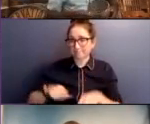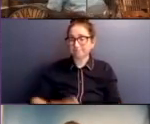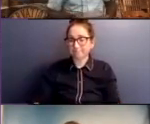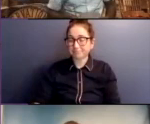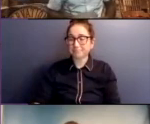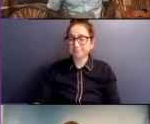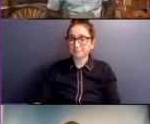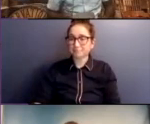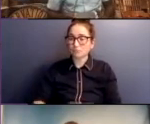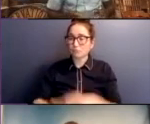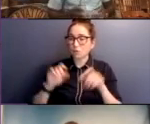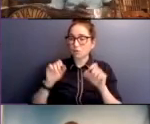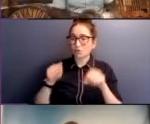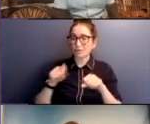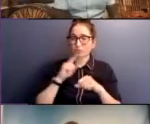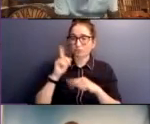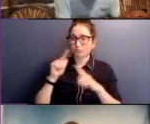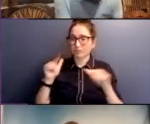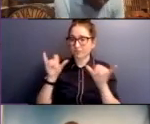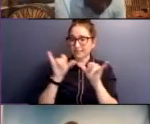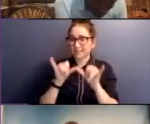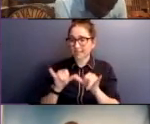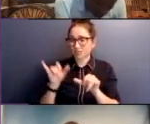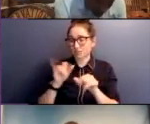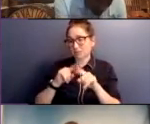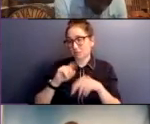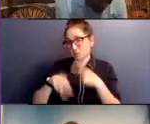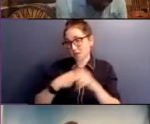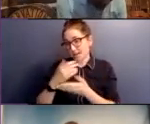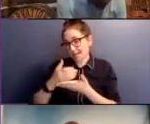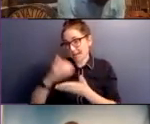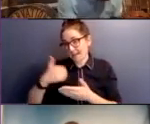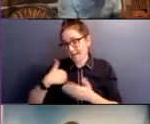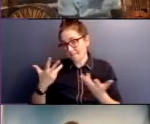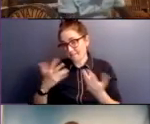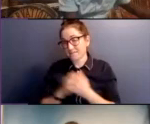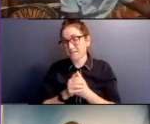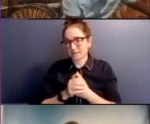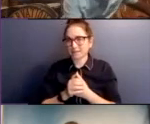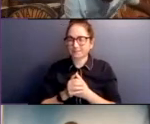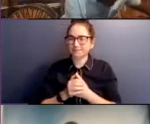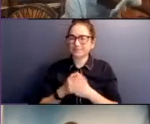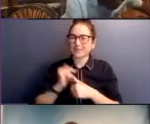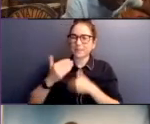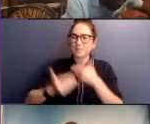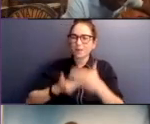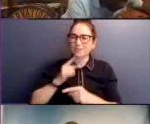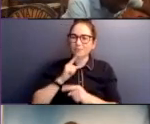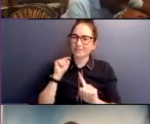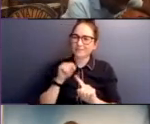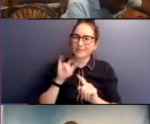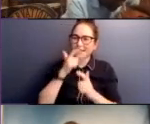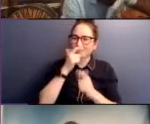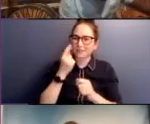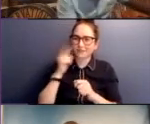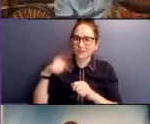and you can make them of varying sizes, depends on what kind of cans they have. And like I said, the process is what makes it so interesting for the